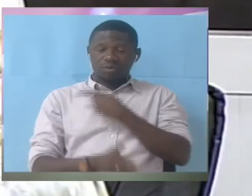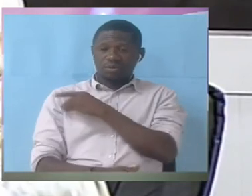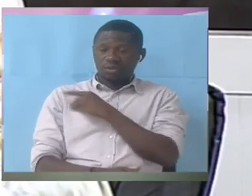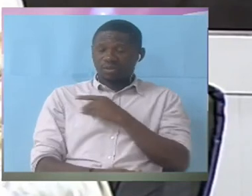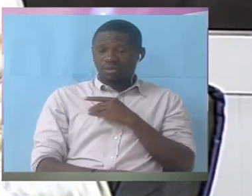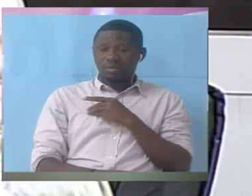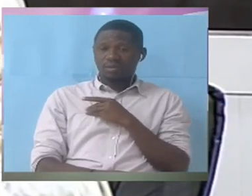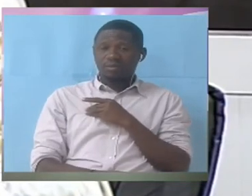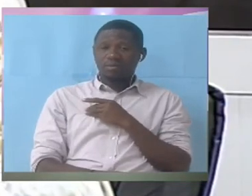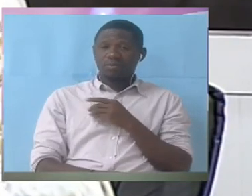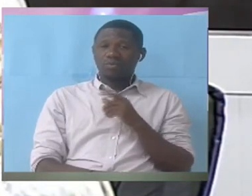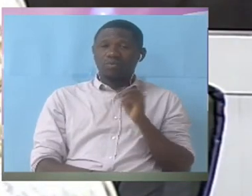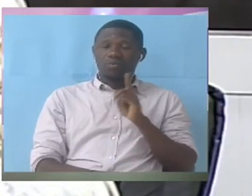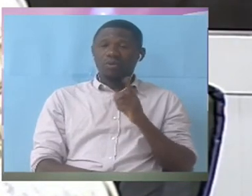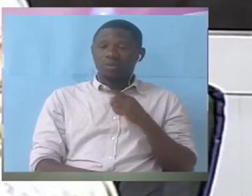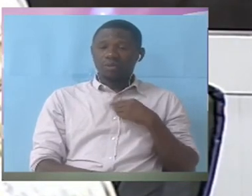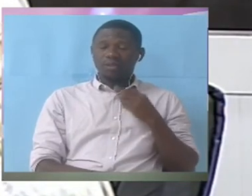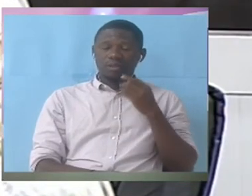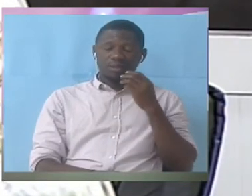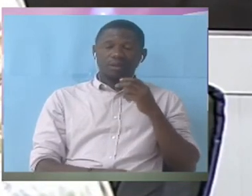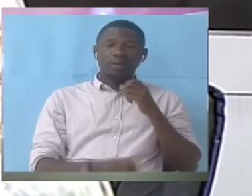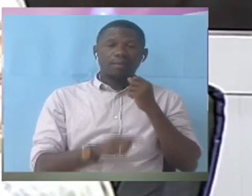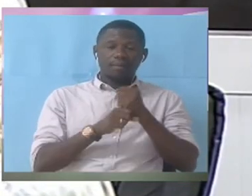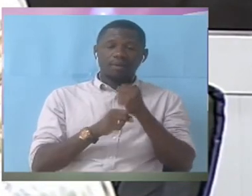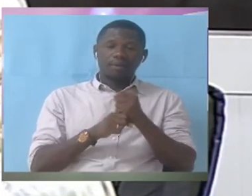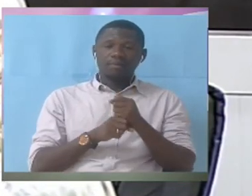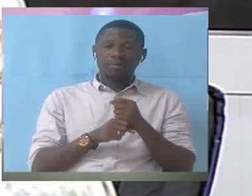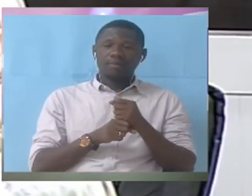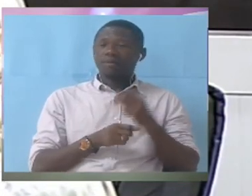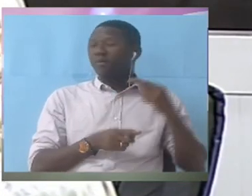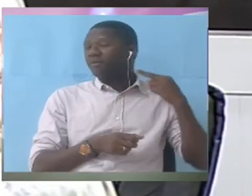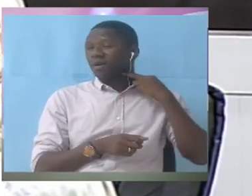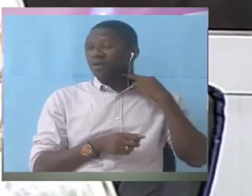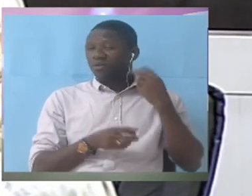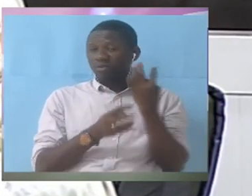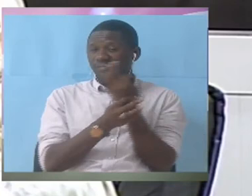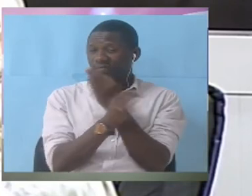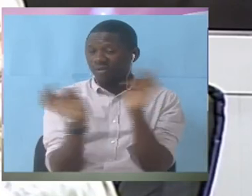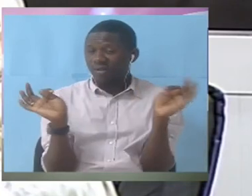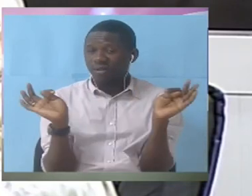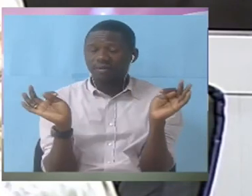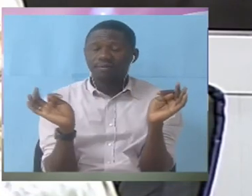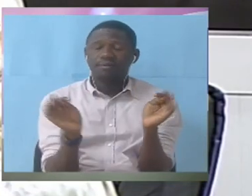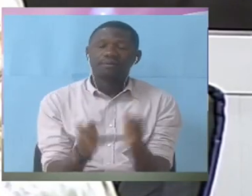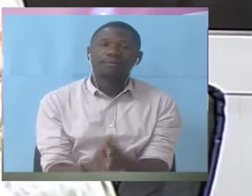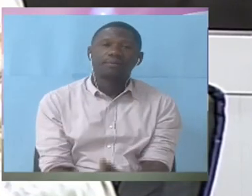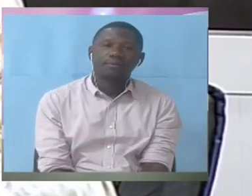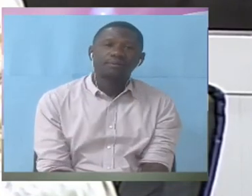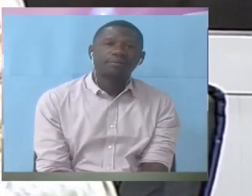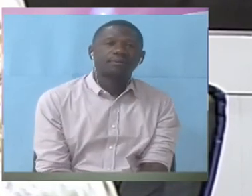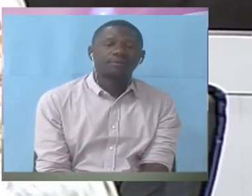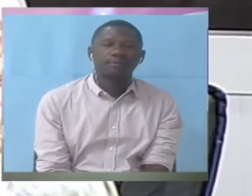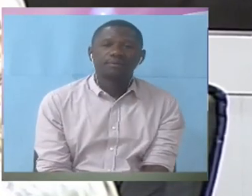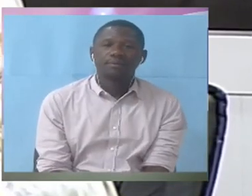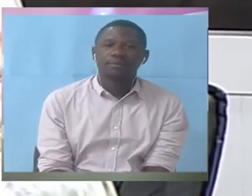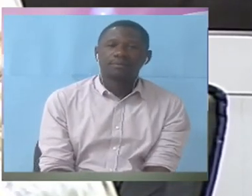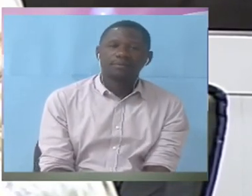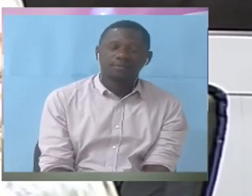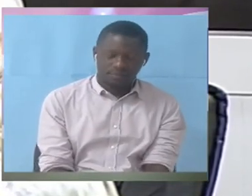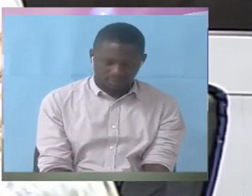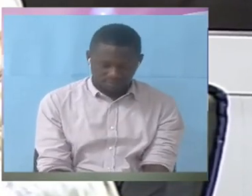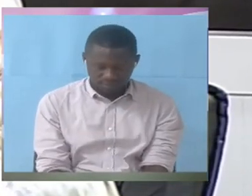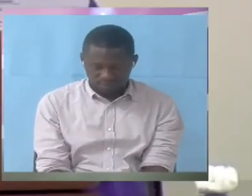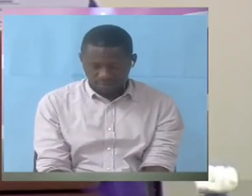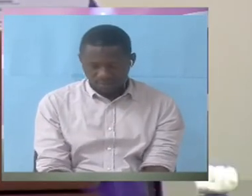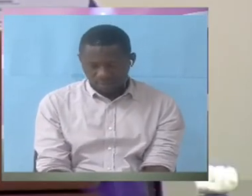was what rendered him virus free. Moy te lolu biñu gesto ay gesto ci lolu xamna ñe anam yi nga xamne